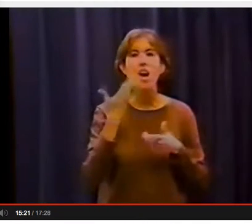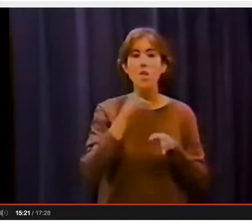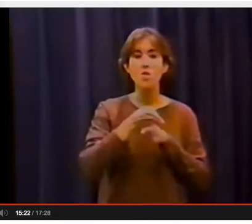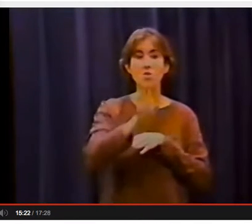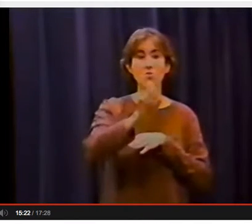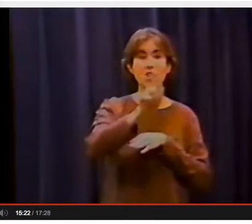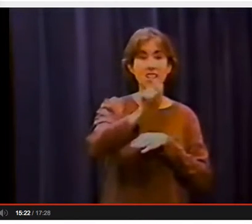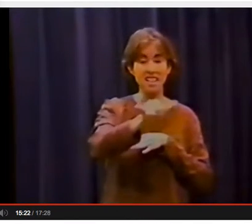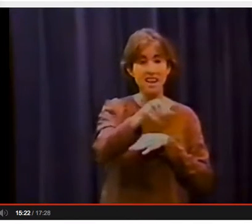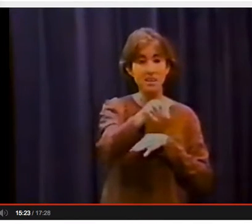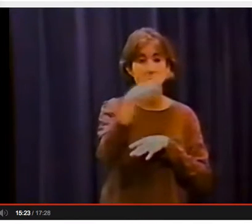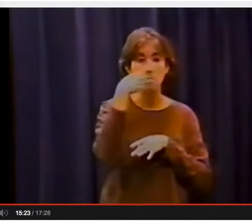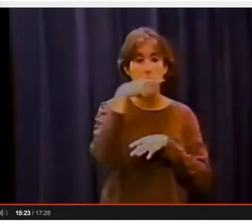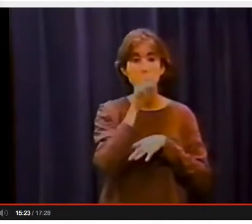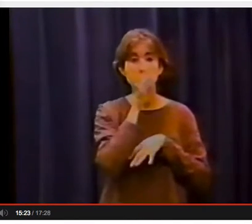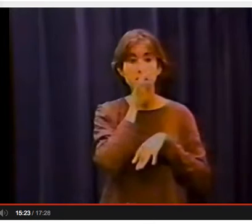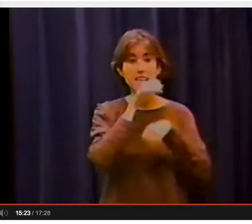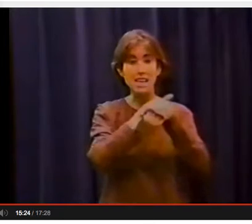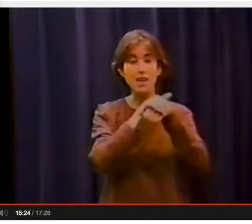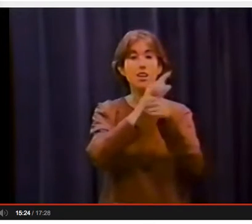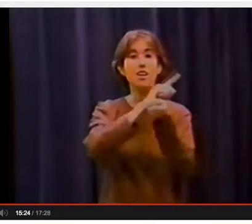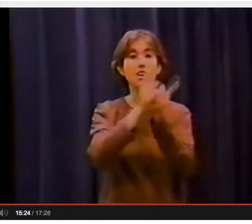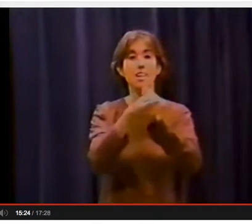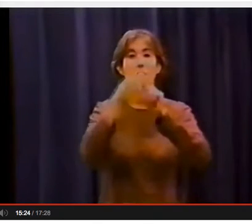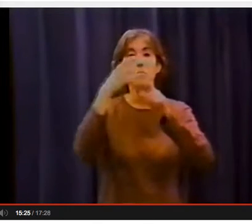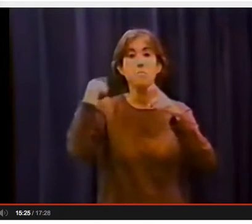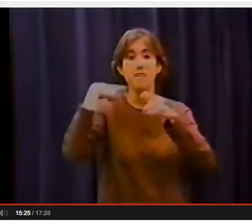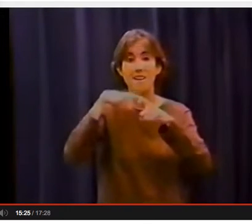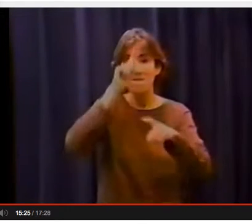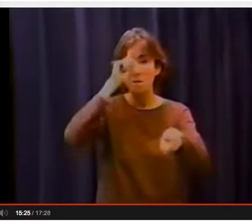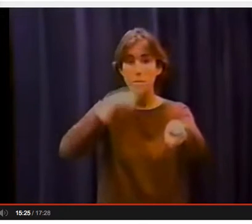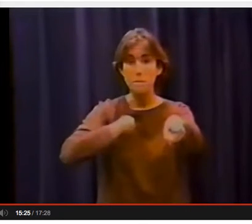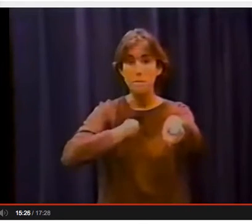So it would be typed English to someone who speaks Spanish,